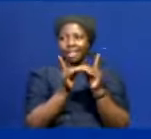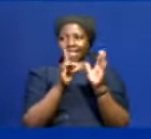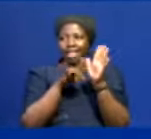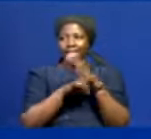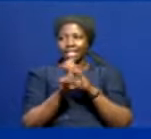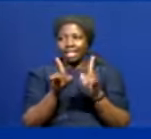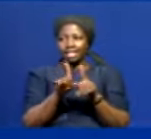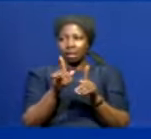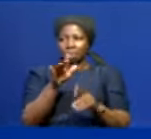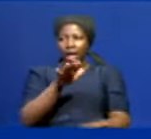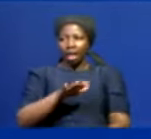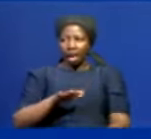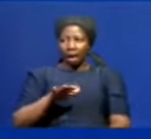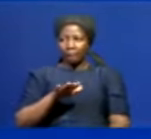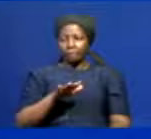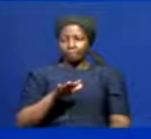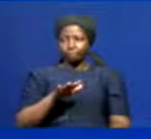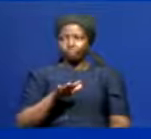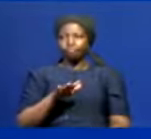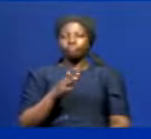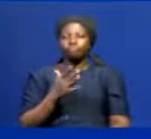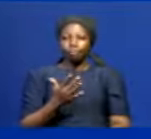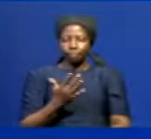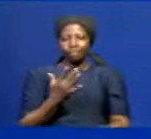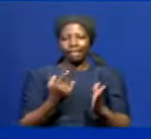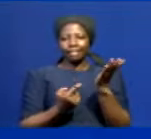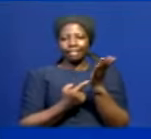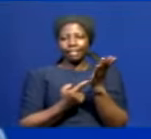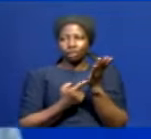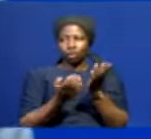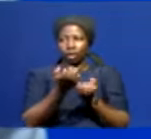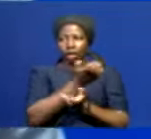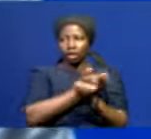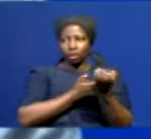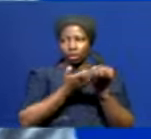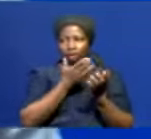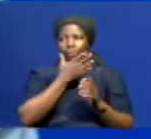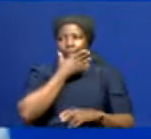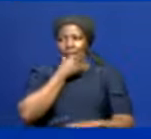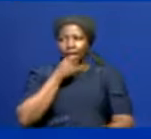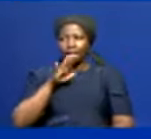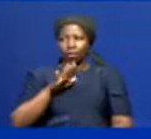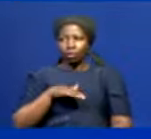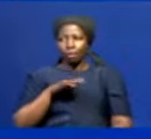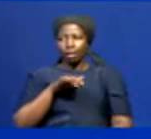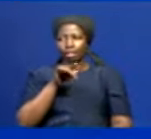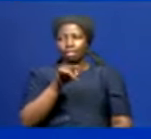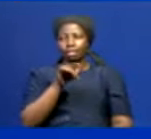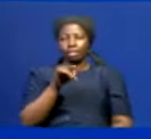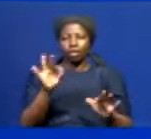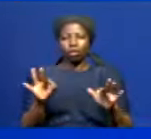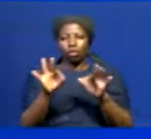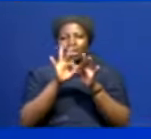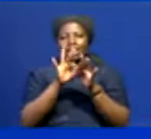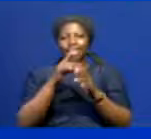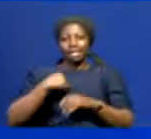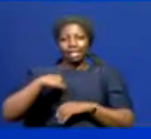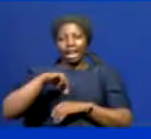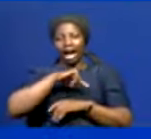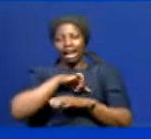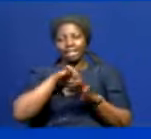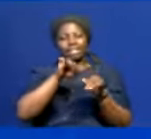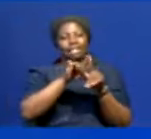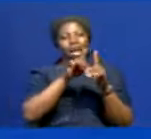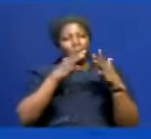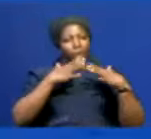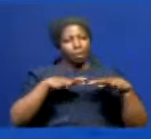cask. The digital economy, ladies and gentlemen, is bringing us closer together as a people